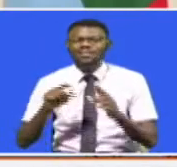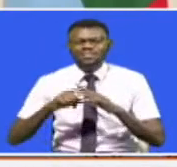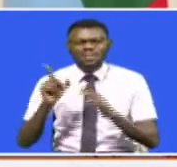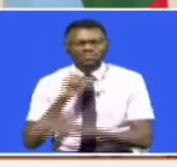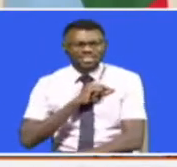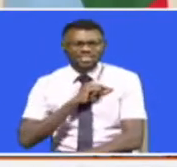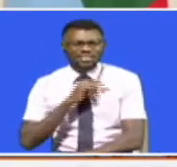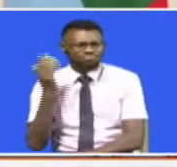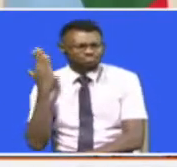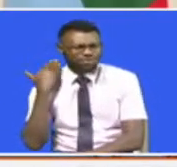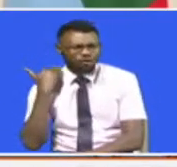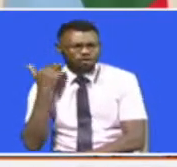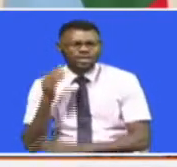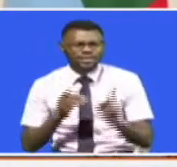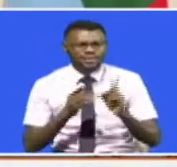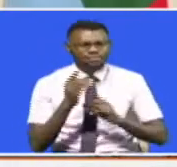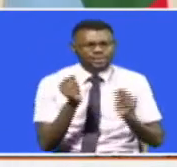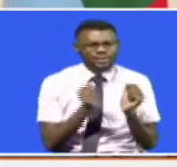of August